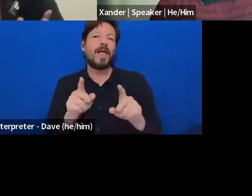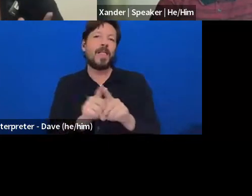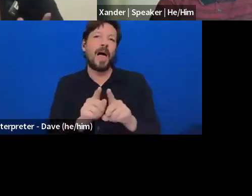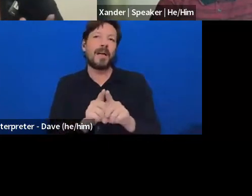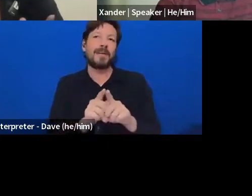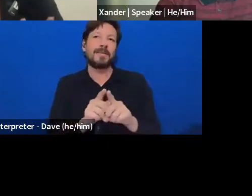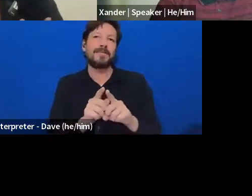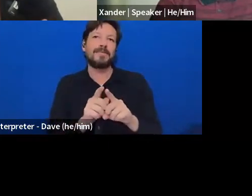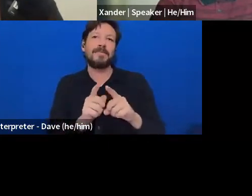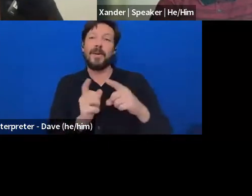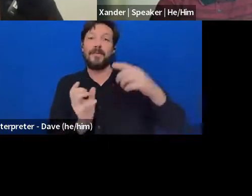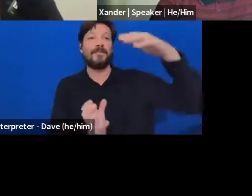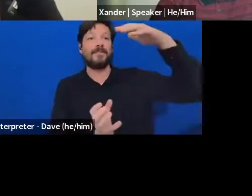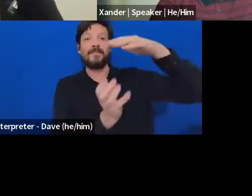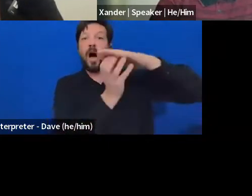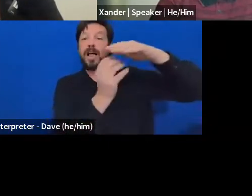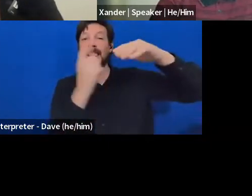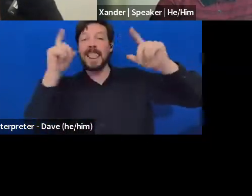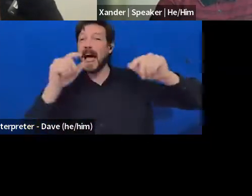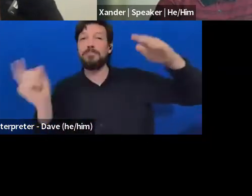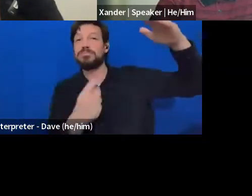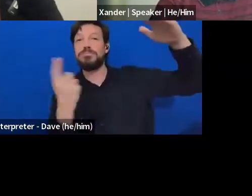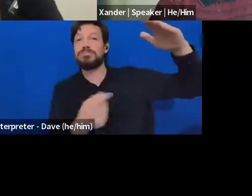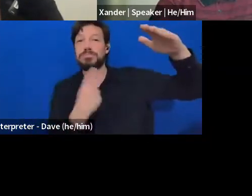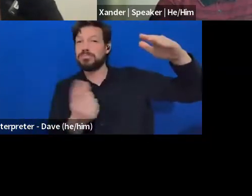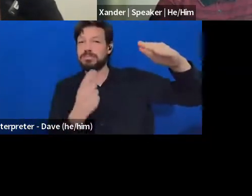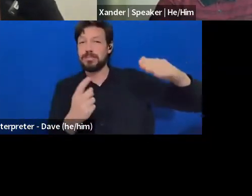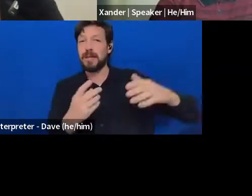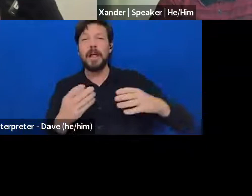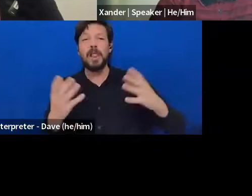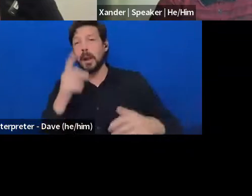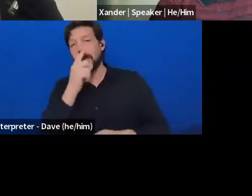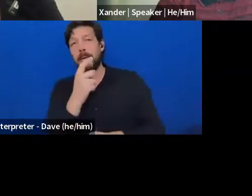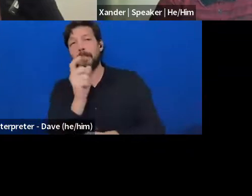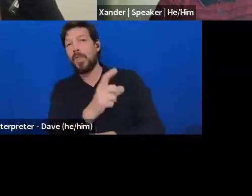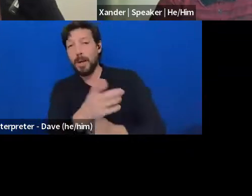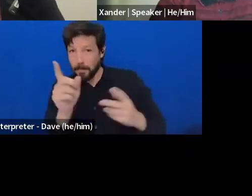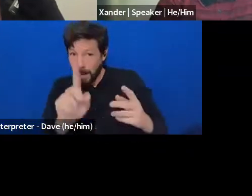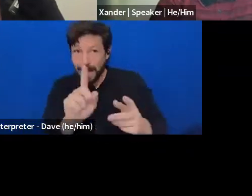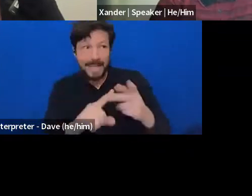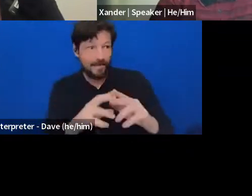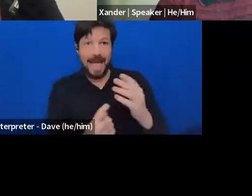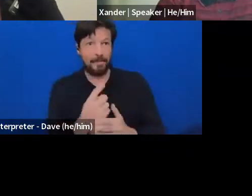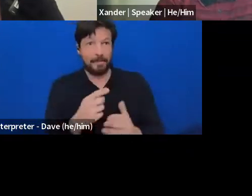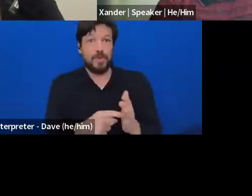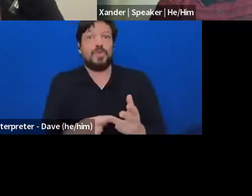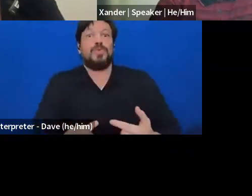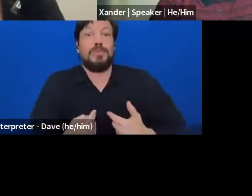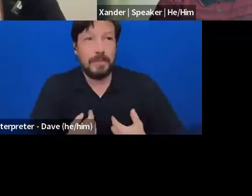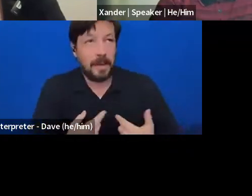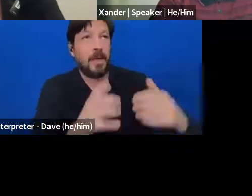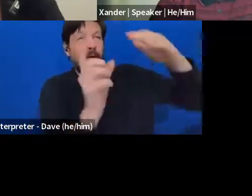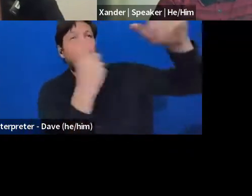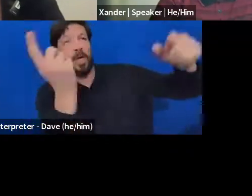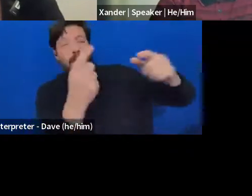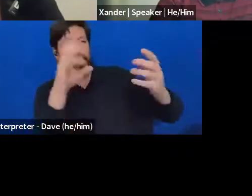so overwhelming, and I will break down and have a meltdown, and I wouldn't learn for the rest of the day. And I will just be told, oh,